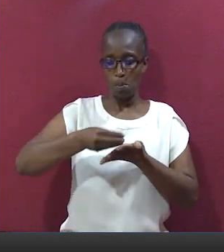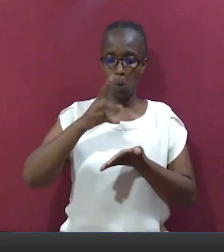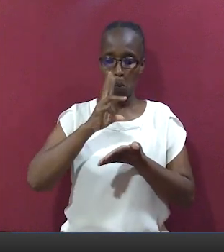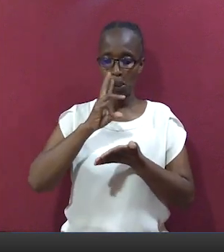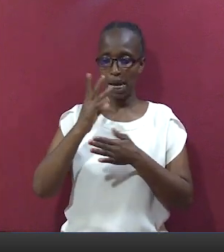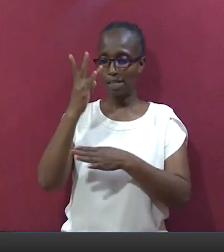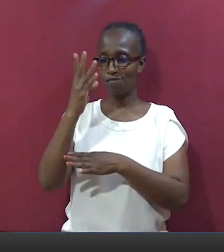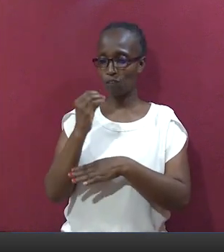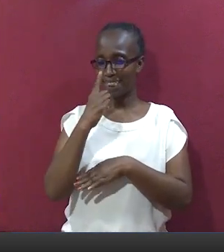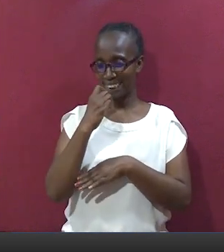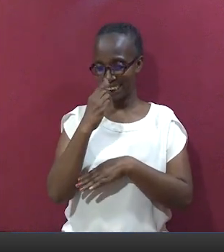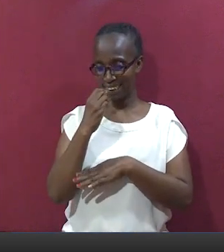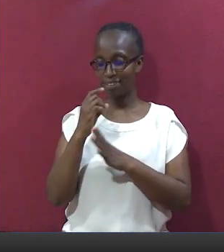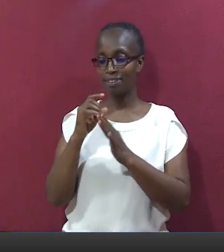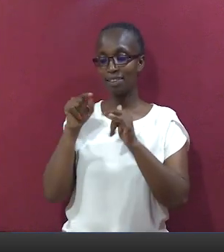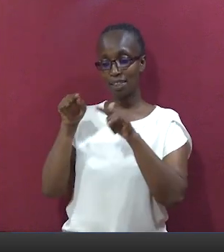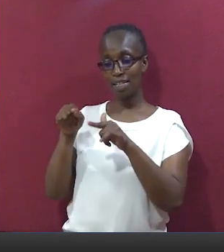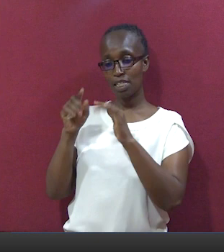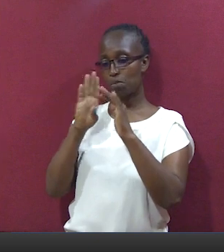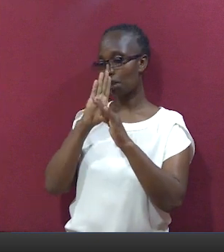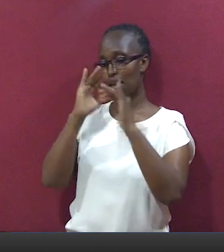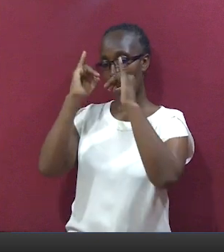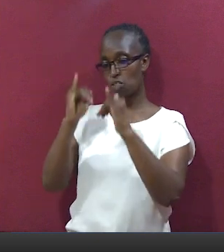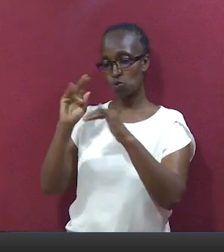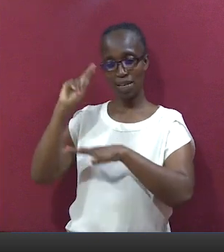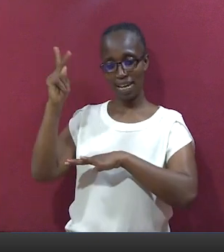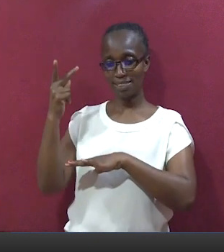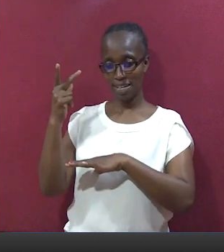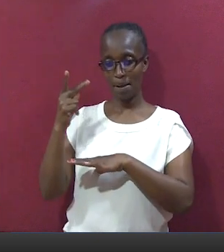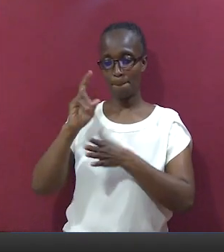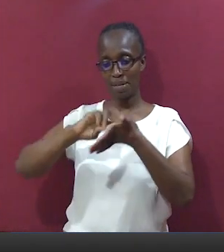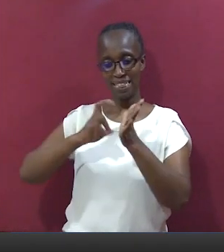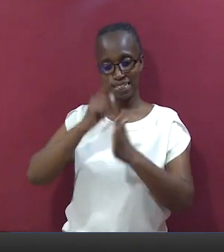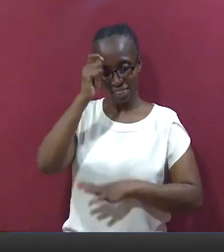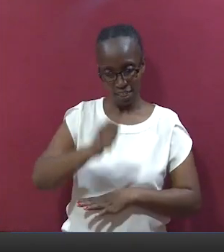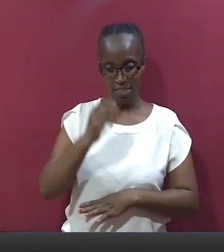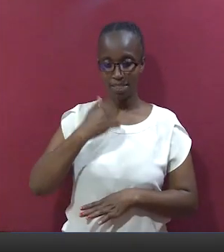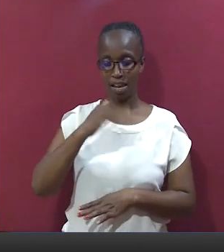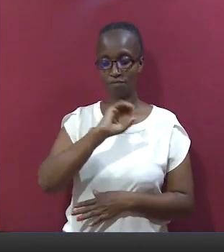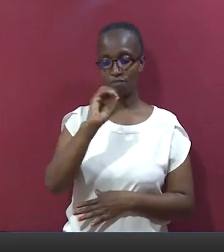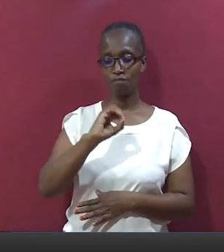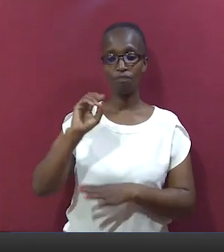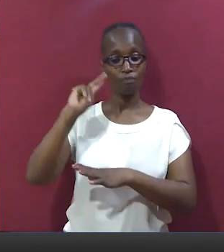water. In a new Kenya, that is an injustice. Wakenya wakishauriwa kuchukua